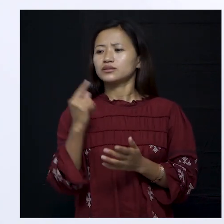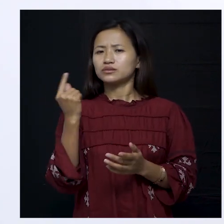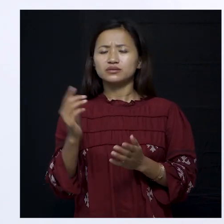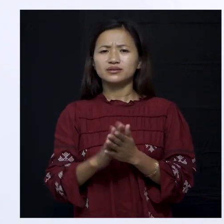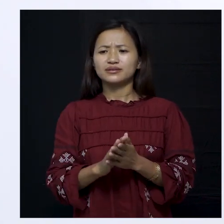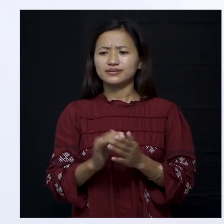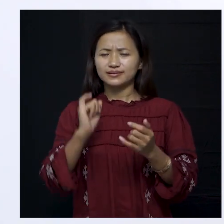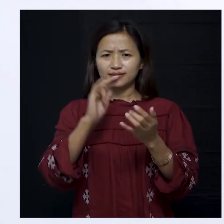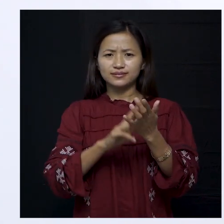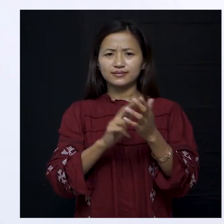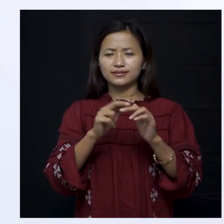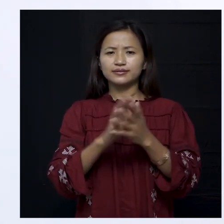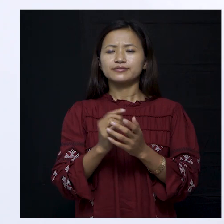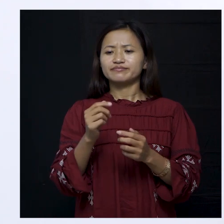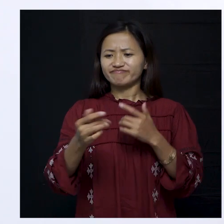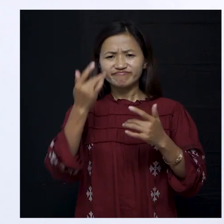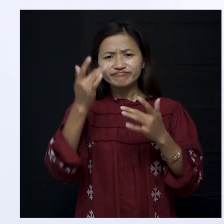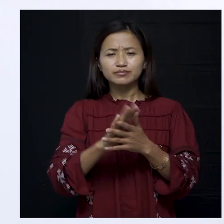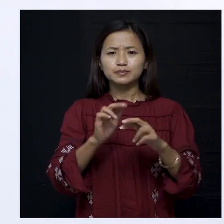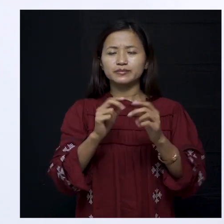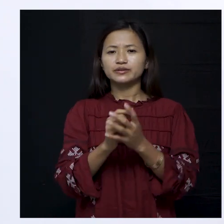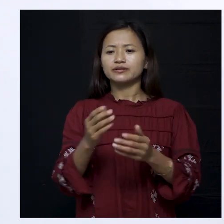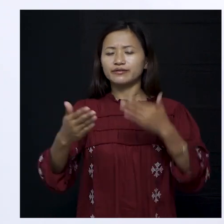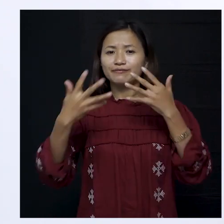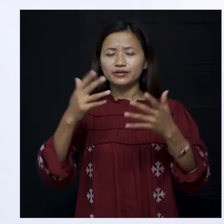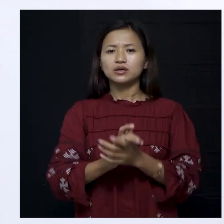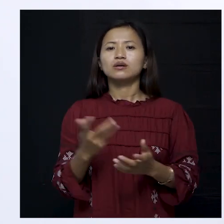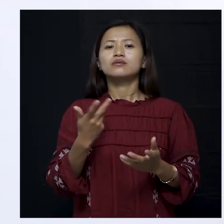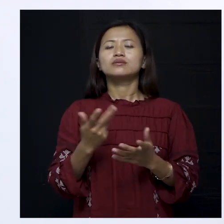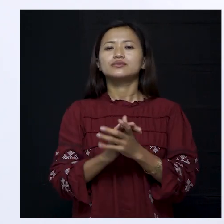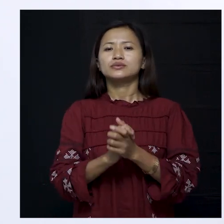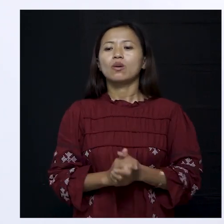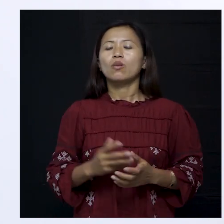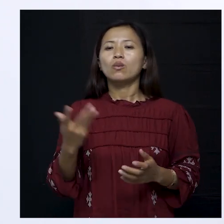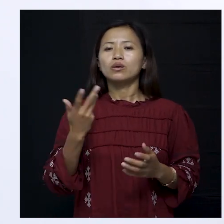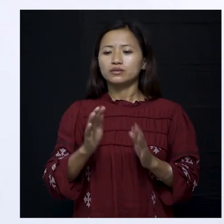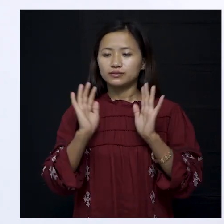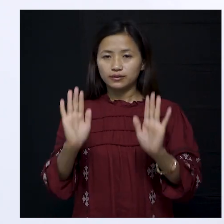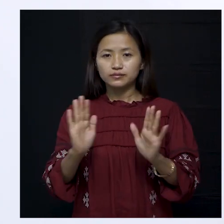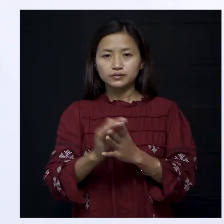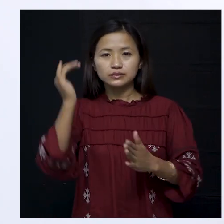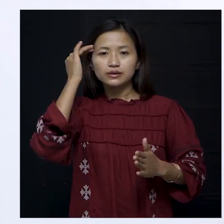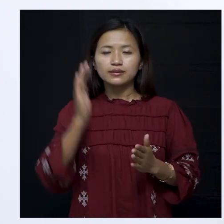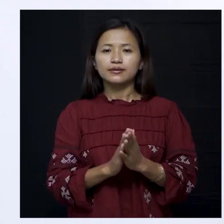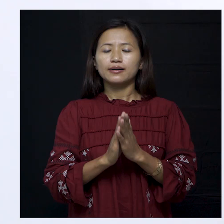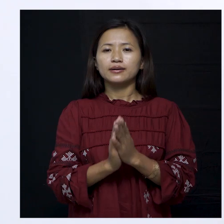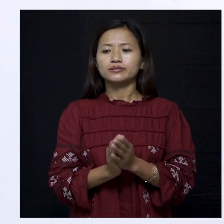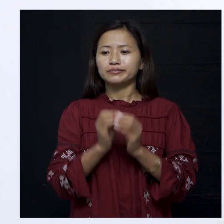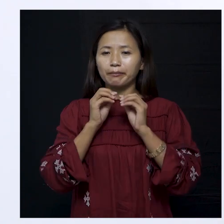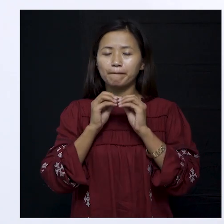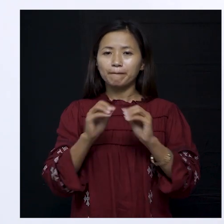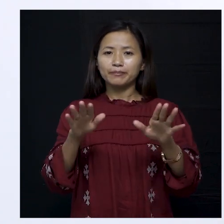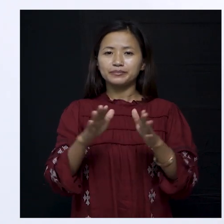effects, or what are the benefits. You cannot start writing in that way. What you have to know is you have to give a brief description